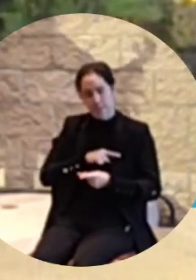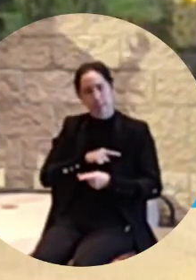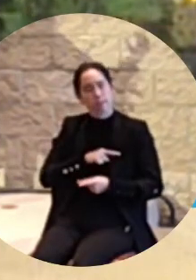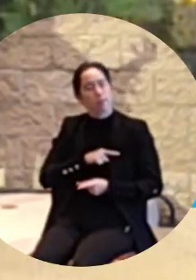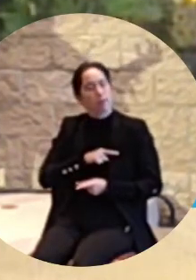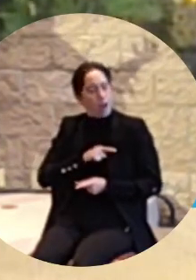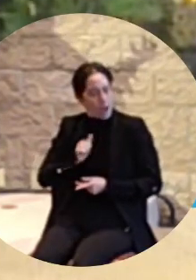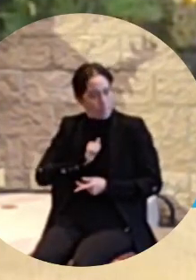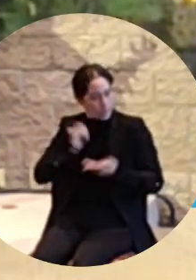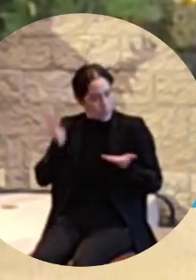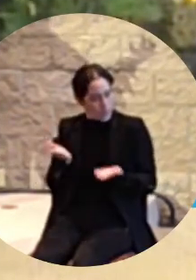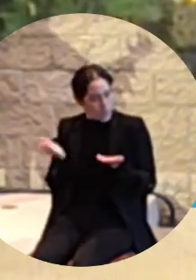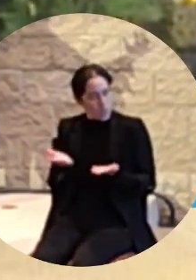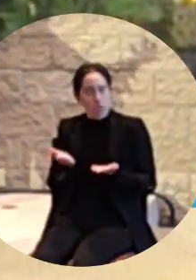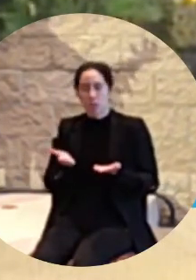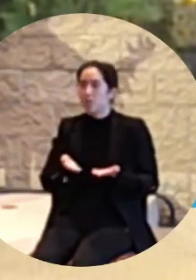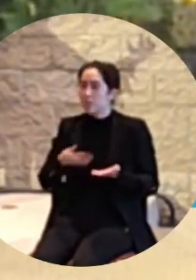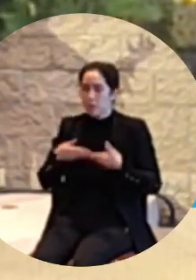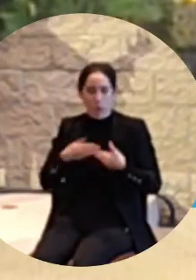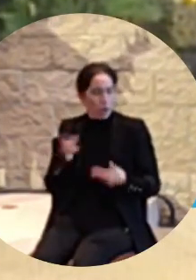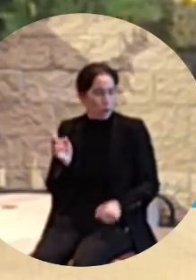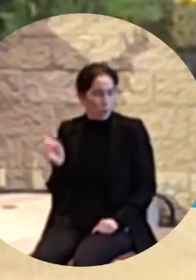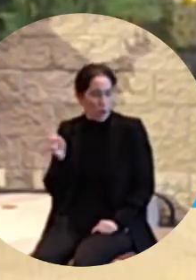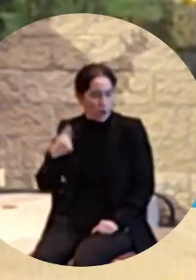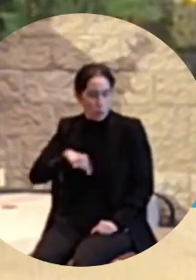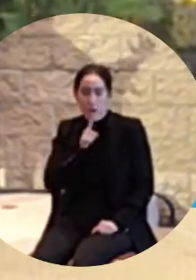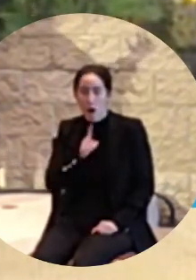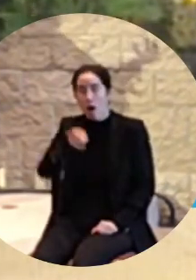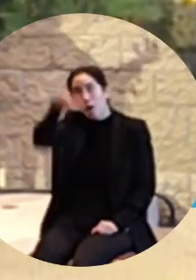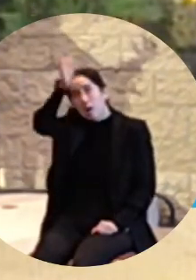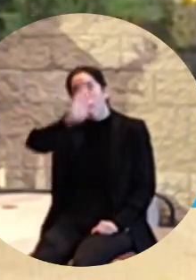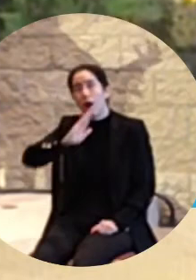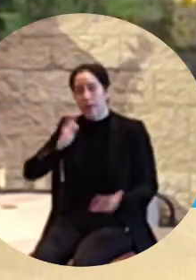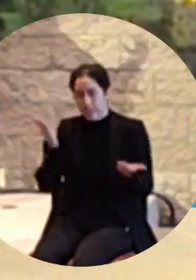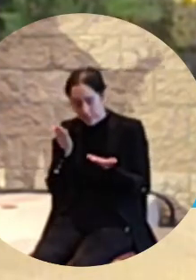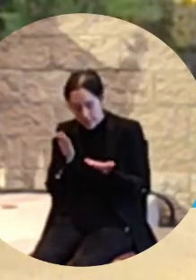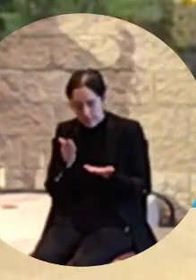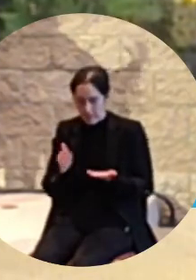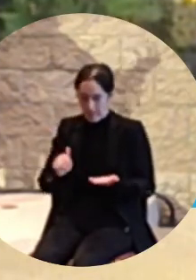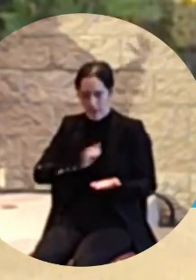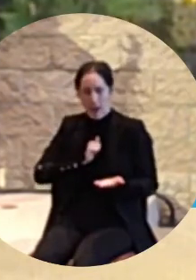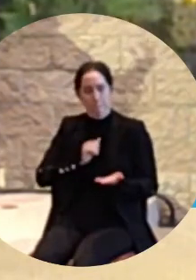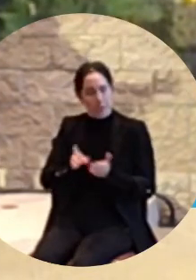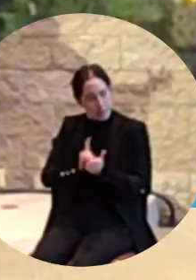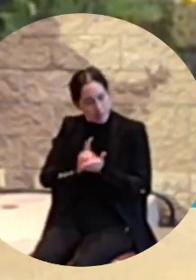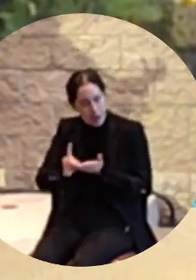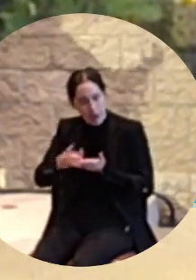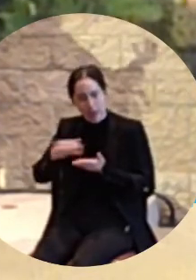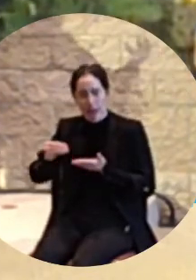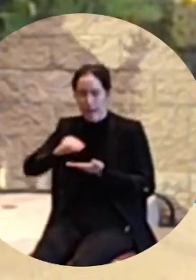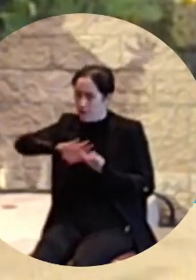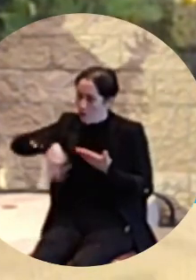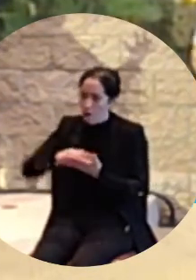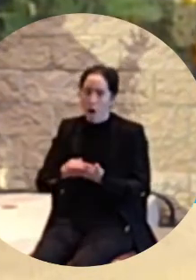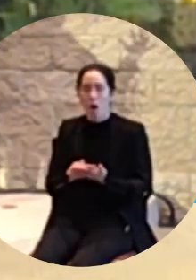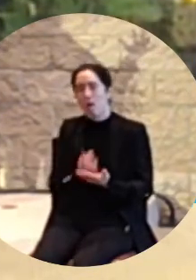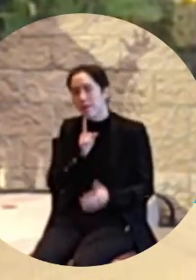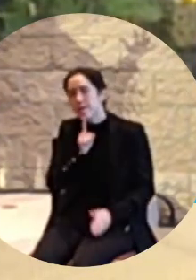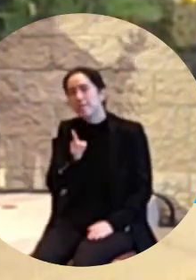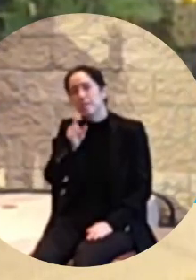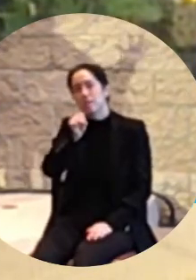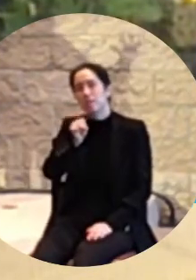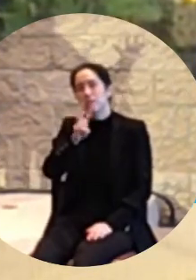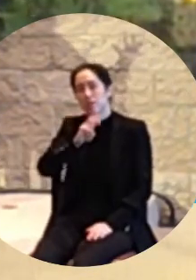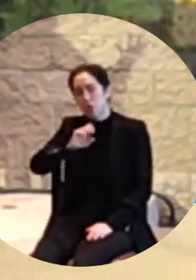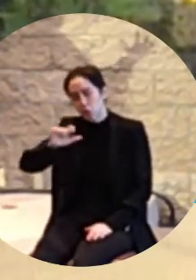presence. Wherever we are, God is. I am divine, and all is well. Now then, our peace